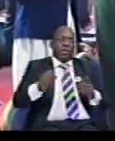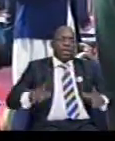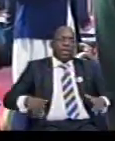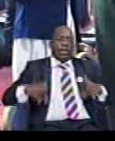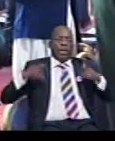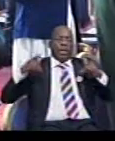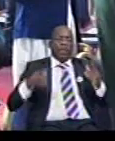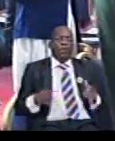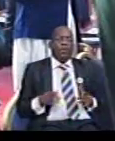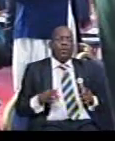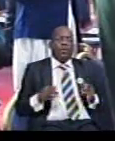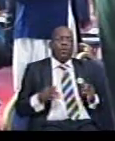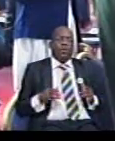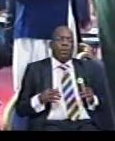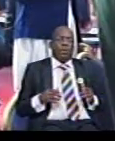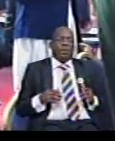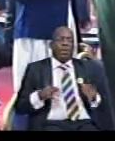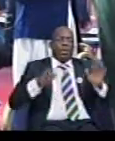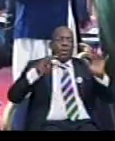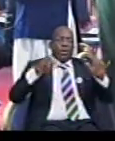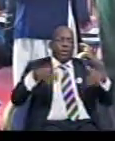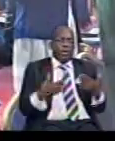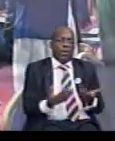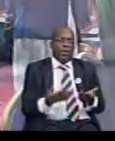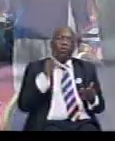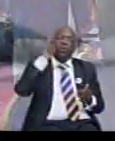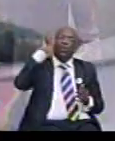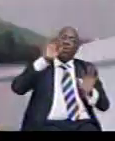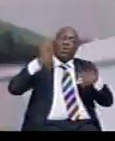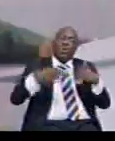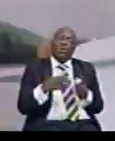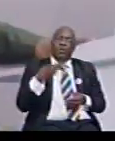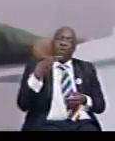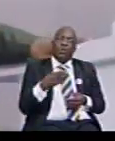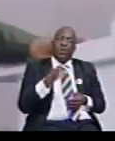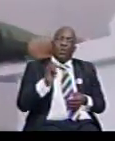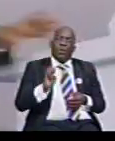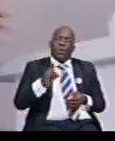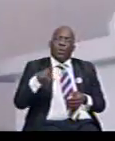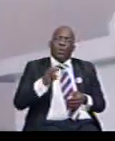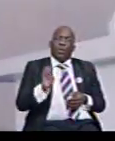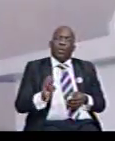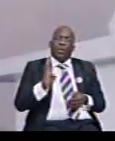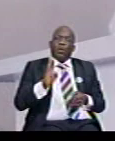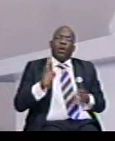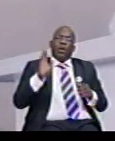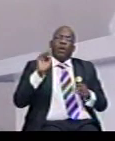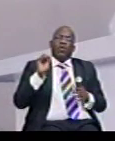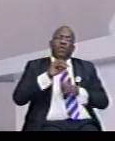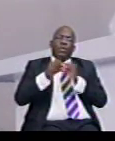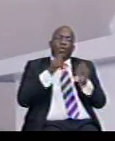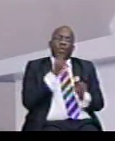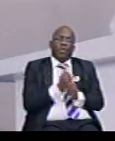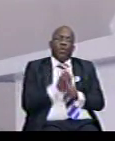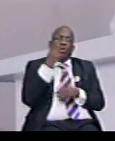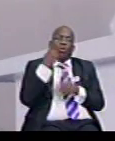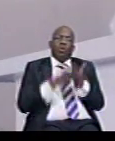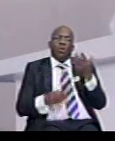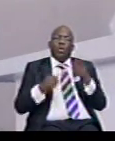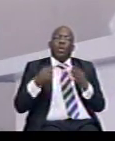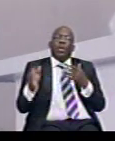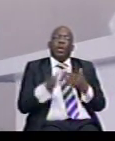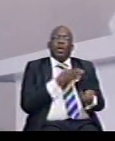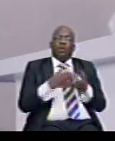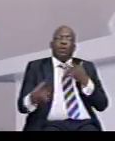gave Ezekiah 15 years extra. Whatever number of years you want to give extra. But